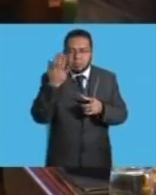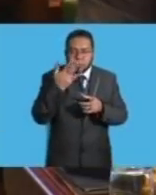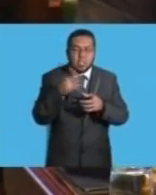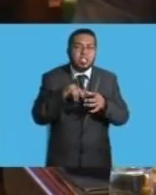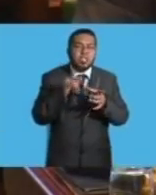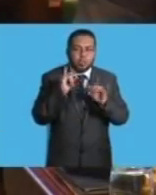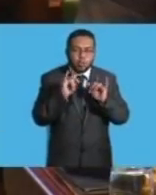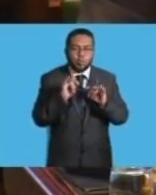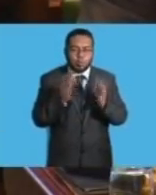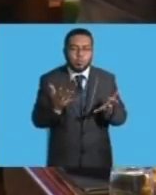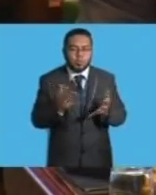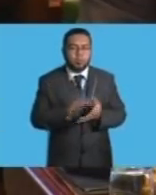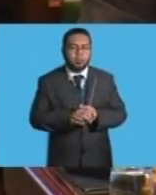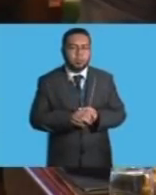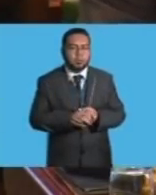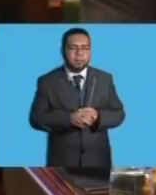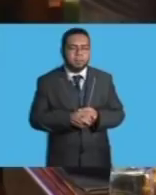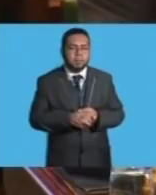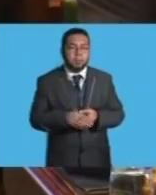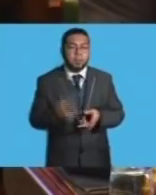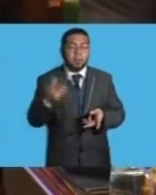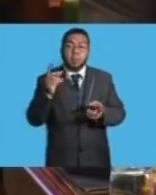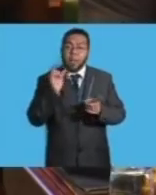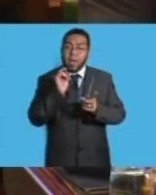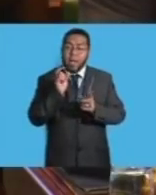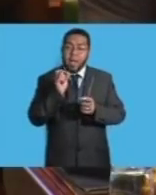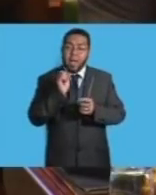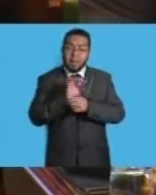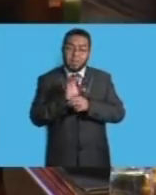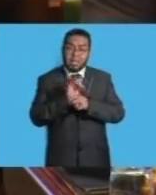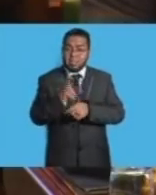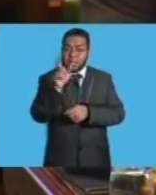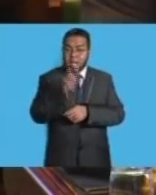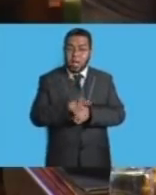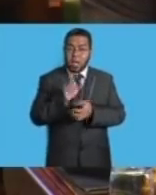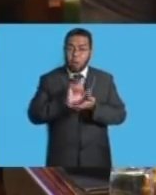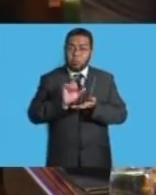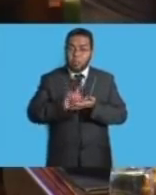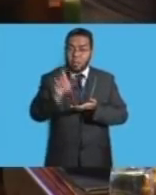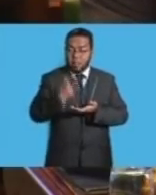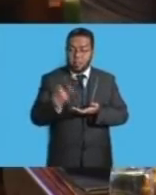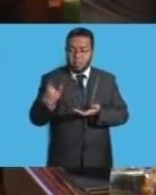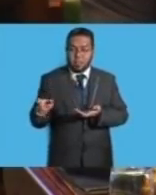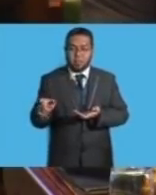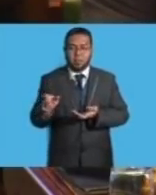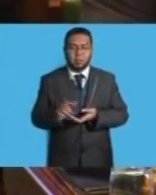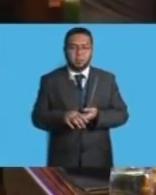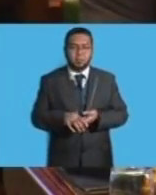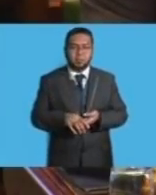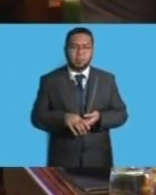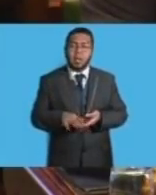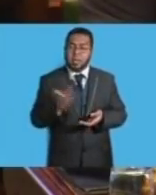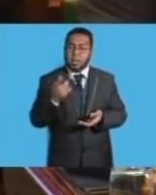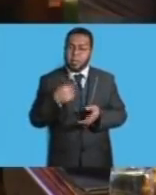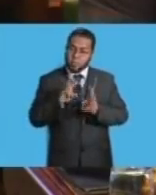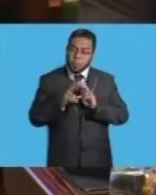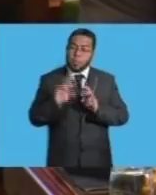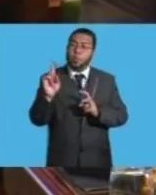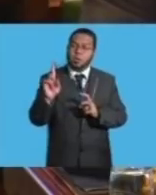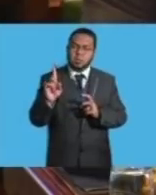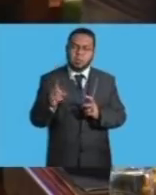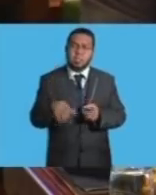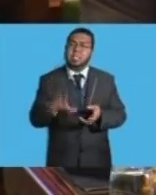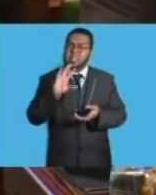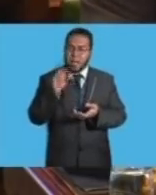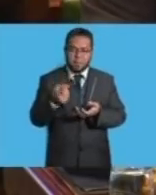process. For advisory councillors, the problem, Madam Speaker, Madam Chair, let me also say here,